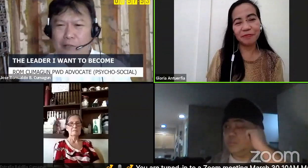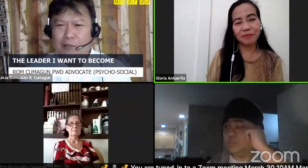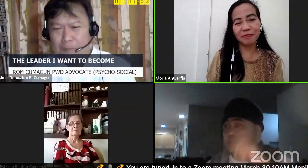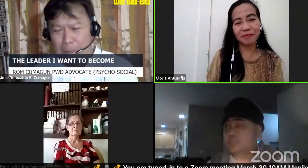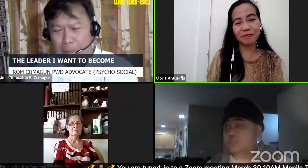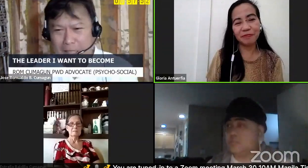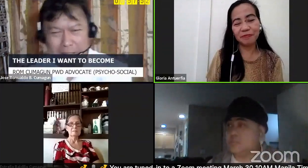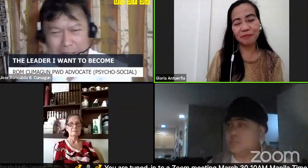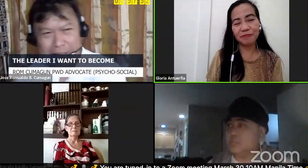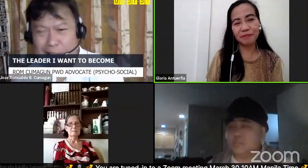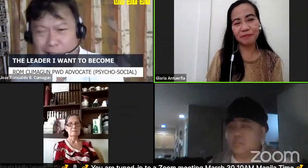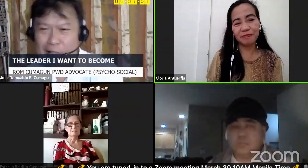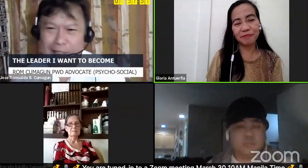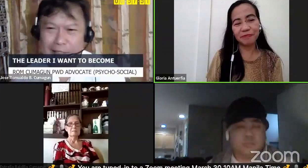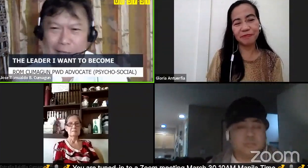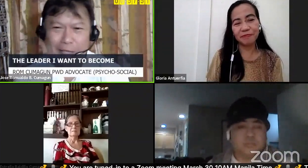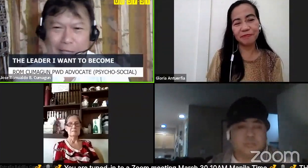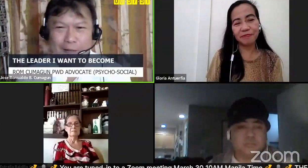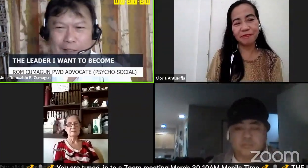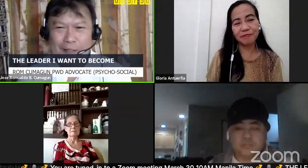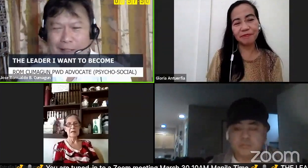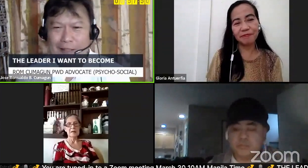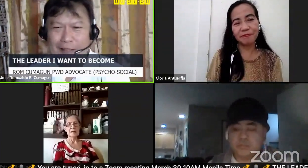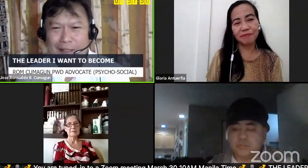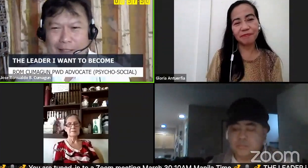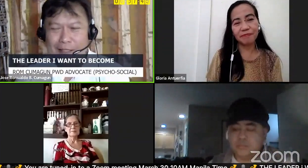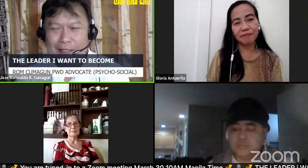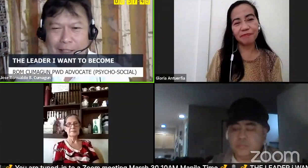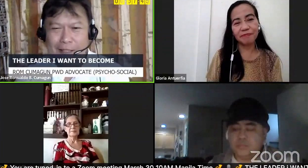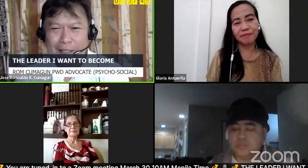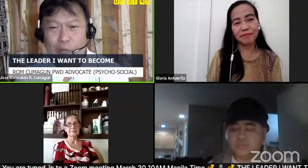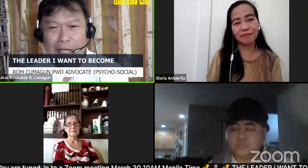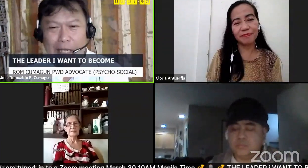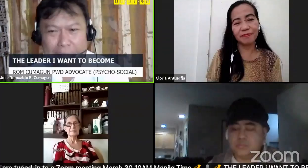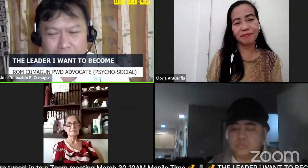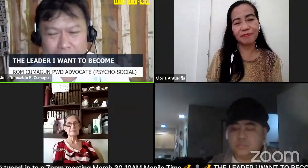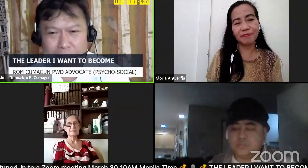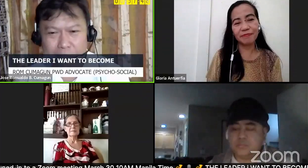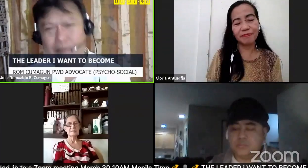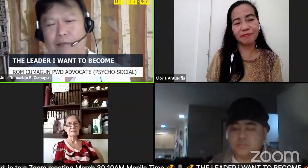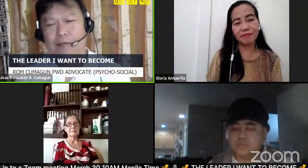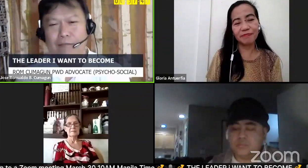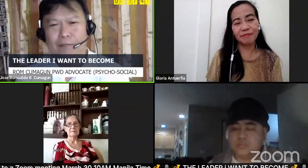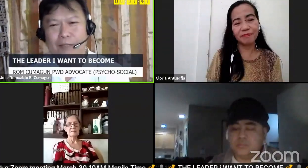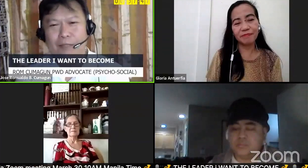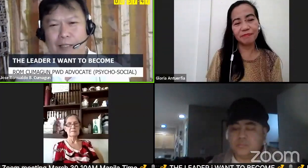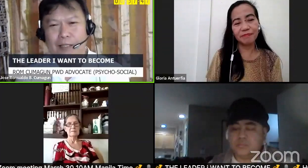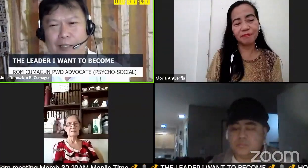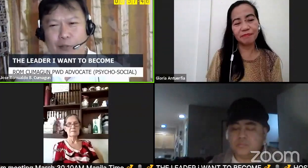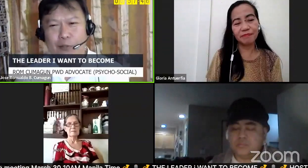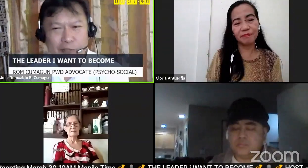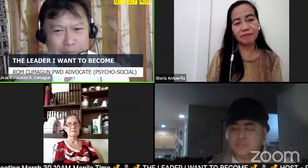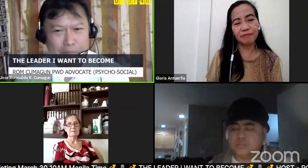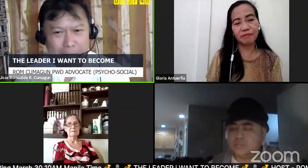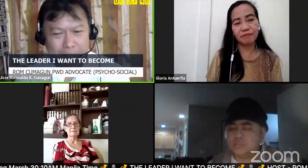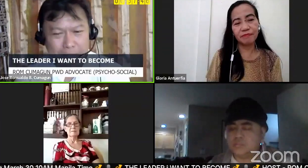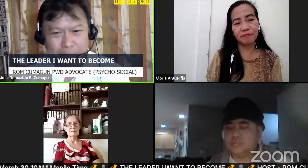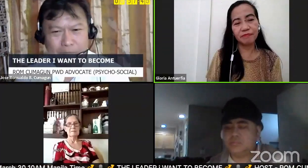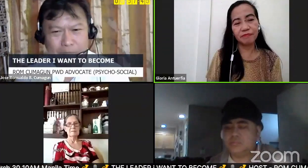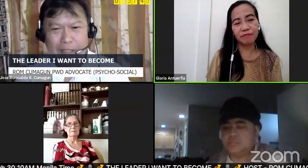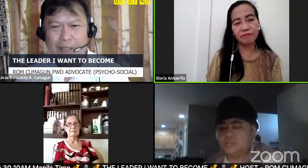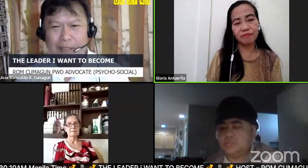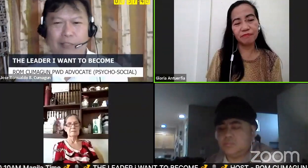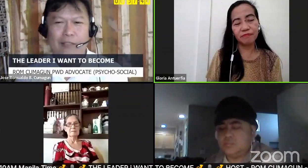Okay? Because this is the time now where leaders should step